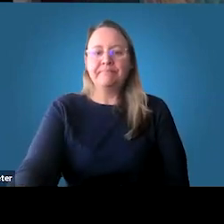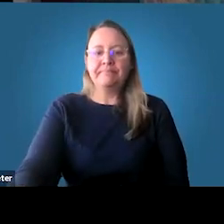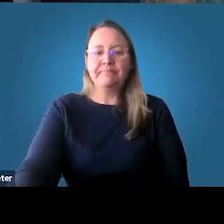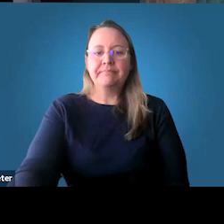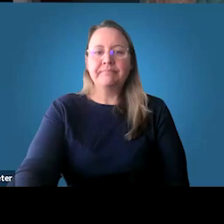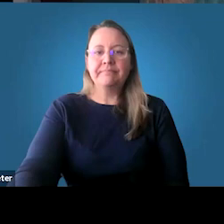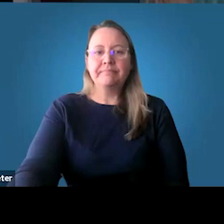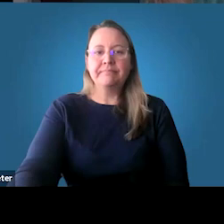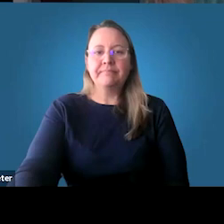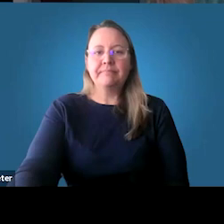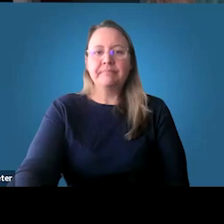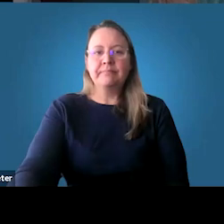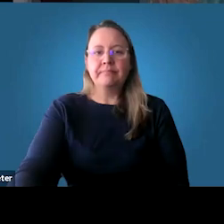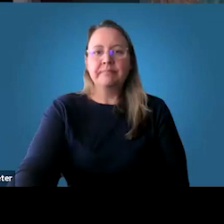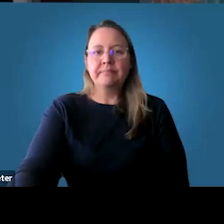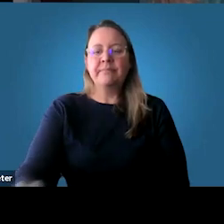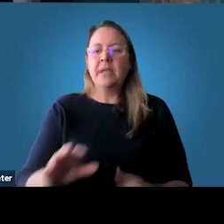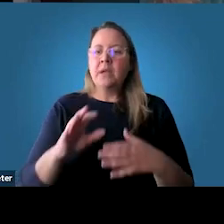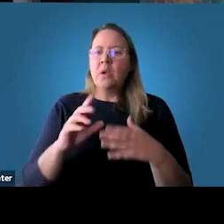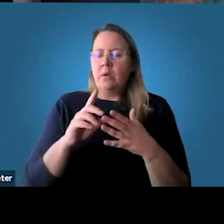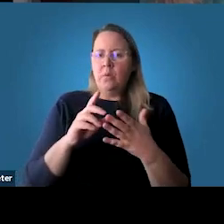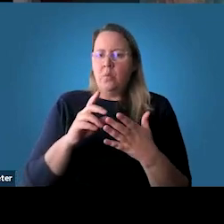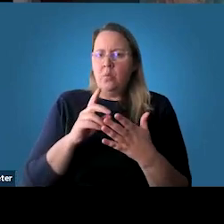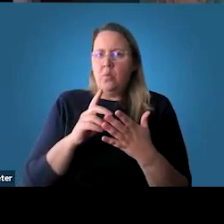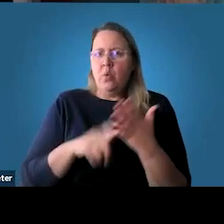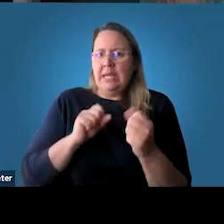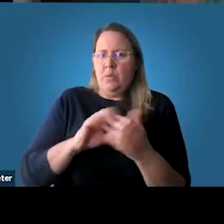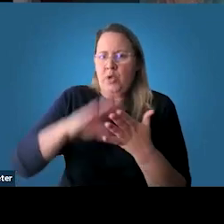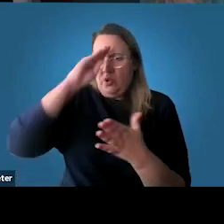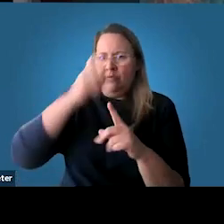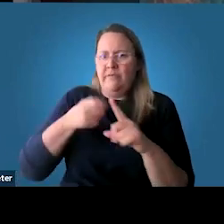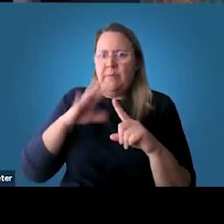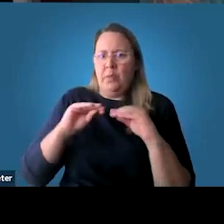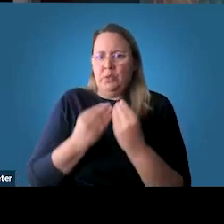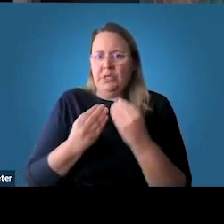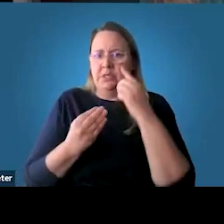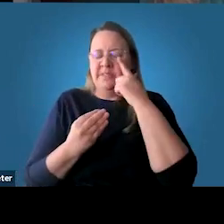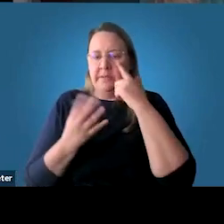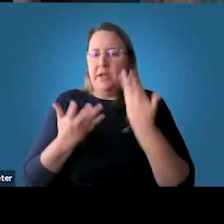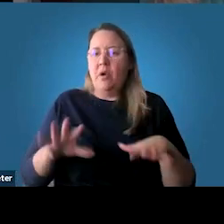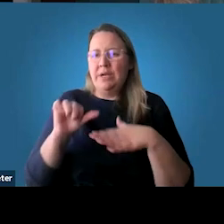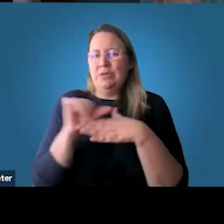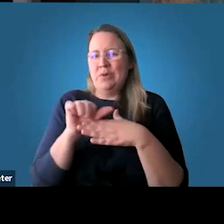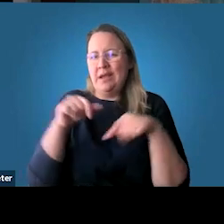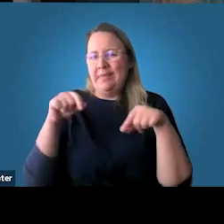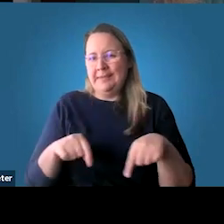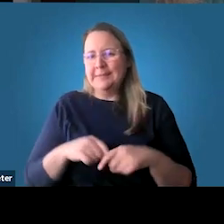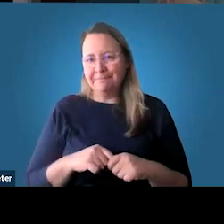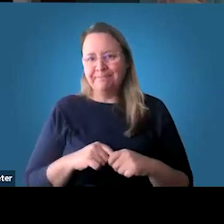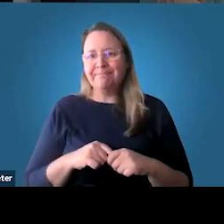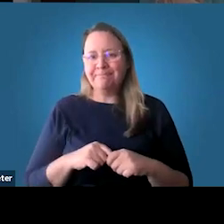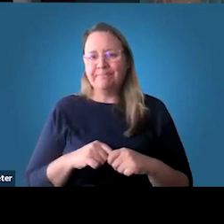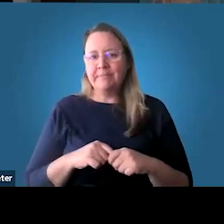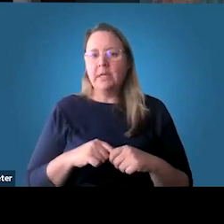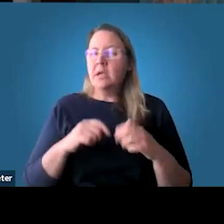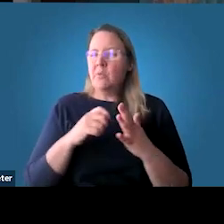What are the implications and opportunities, and what can we learn from some other organizations already trying this out? We'll wrap up